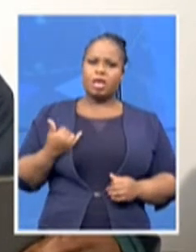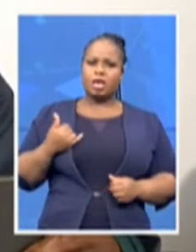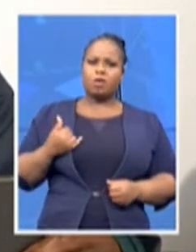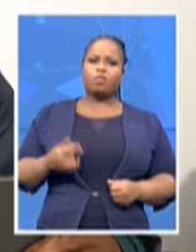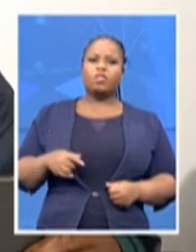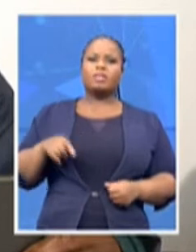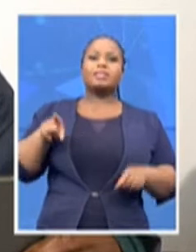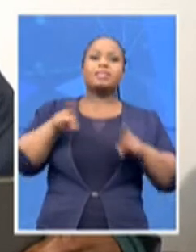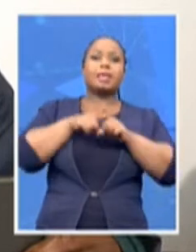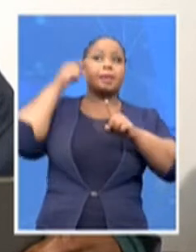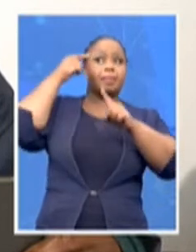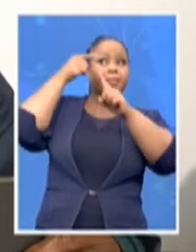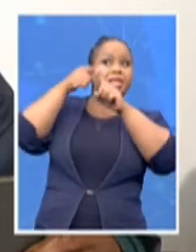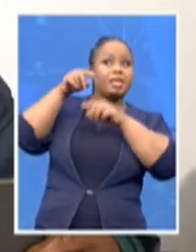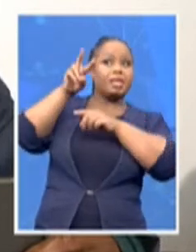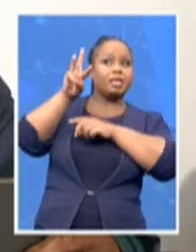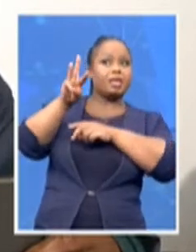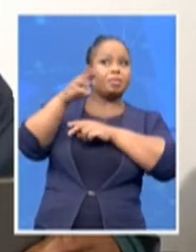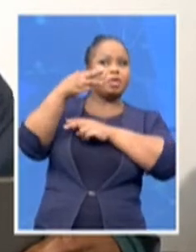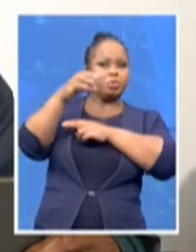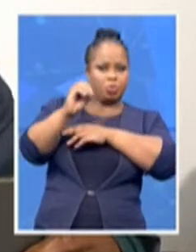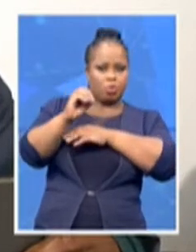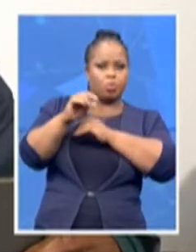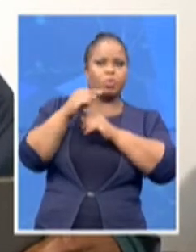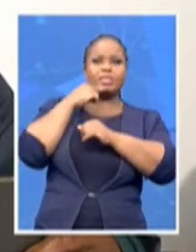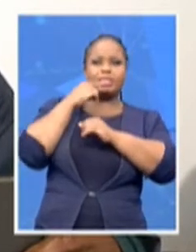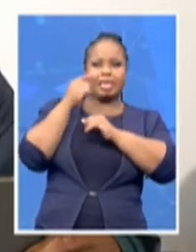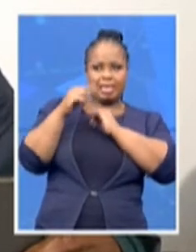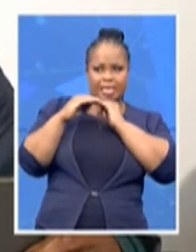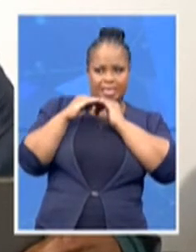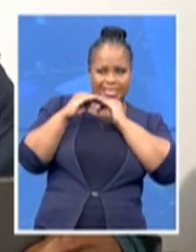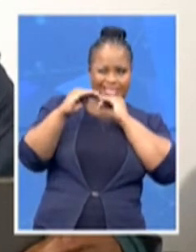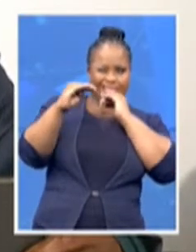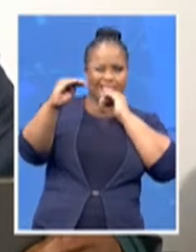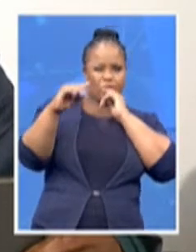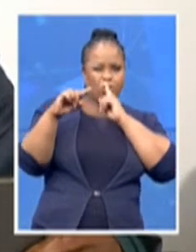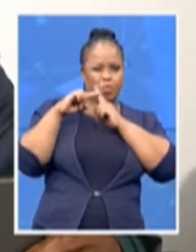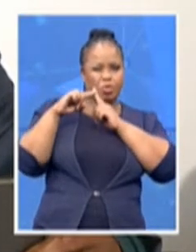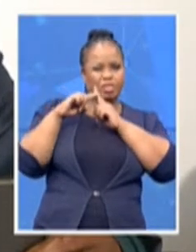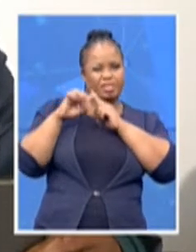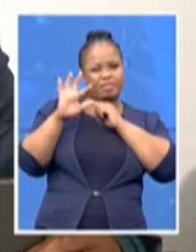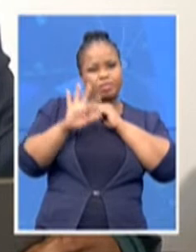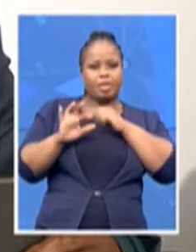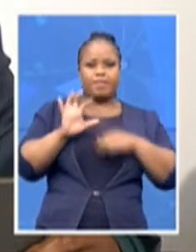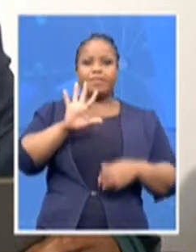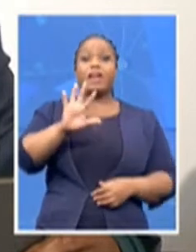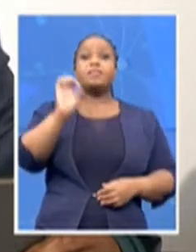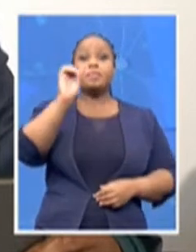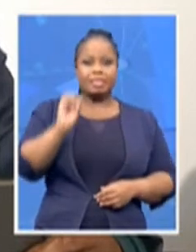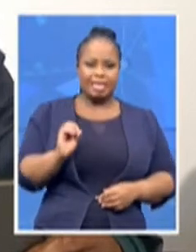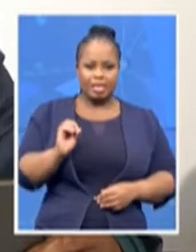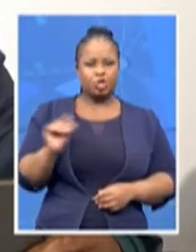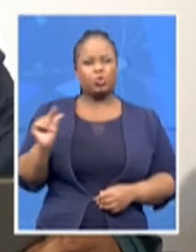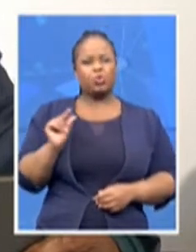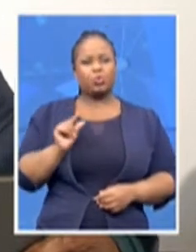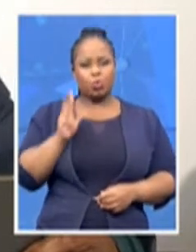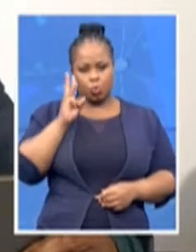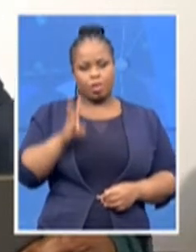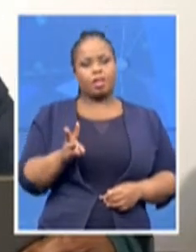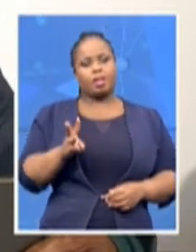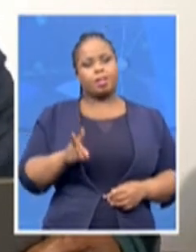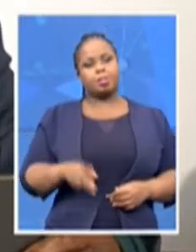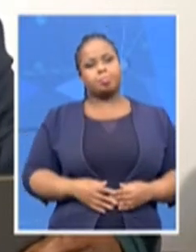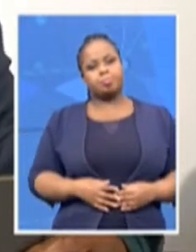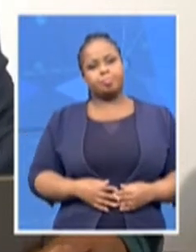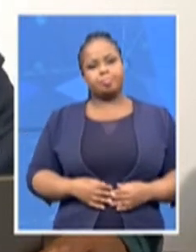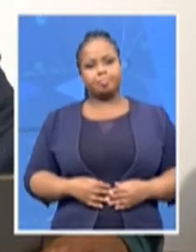stable, if you can get down to a positive rate of only 5%. So we are slowly getting there. Active cases